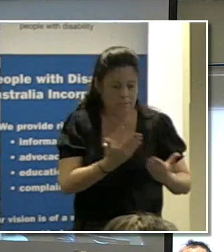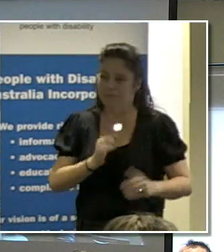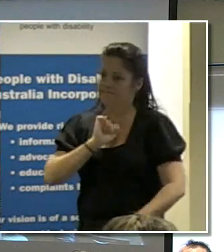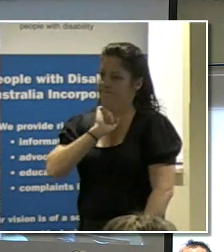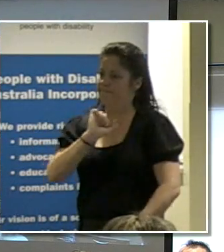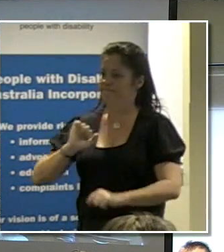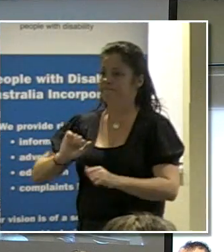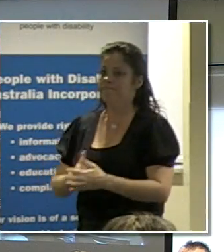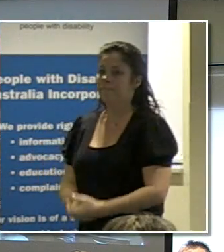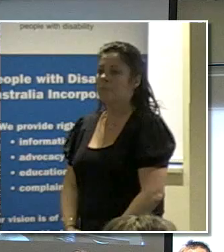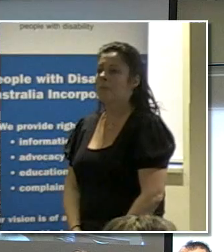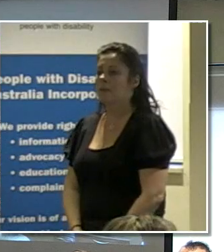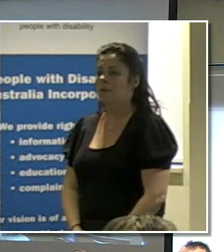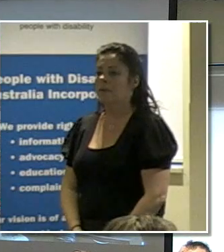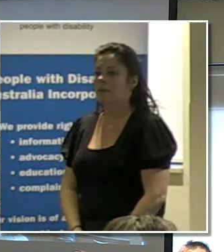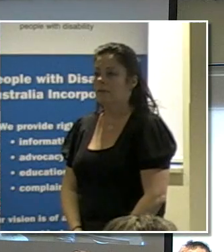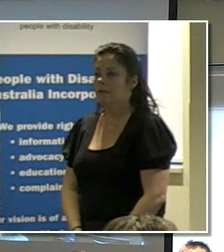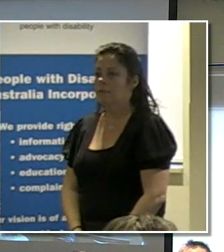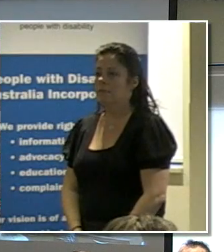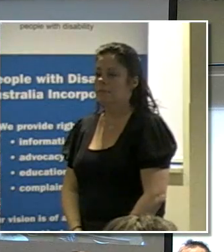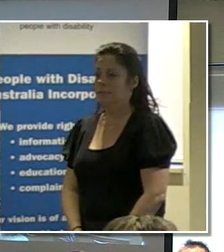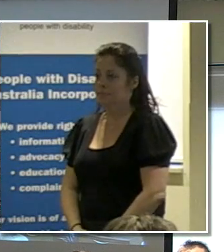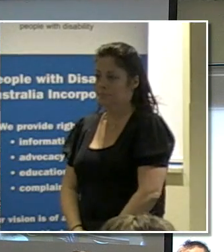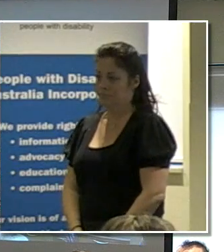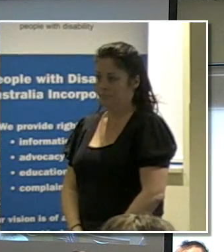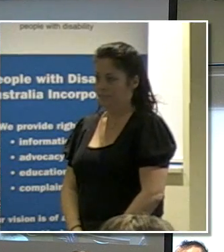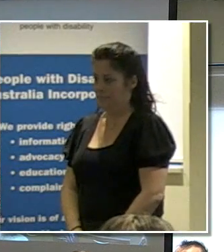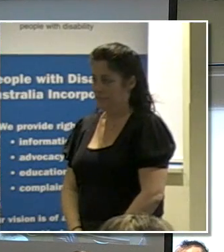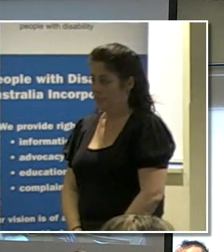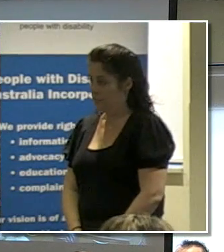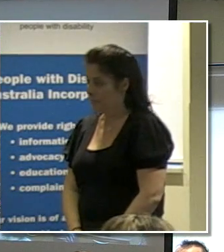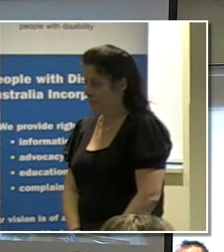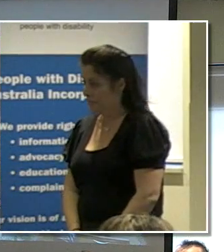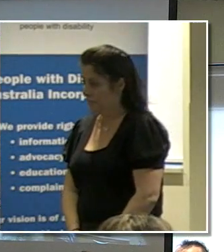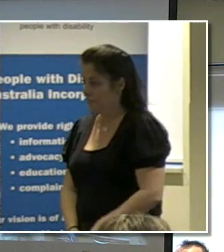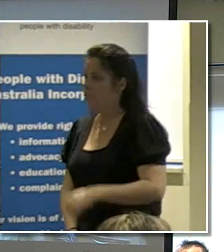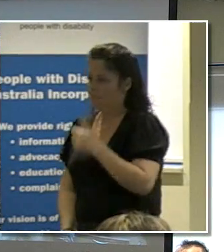go there to know that it was deeply appreciated. Thank you. Thank you, Jan.